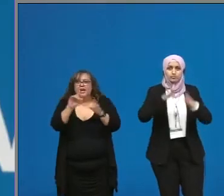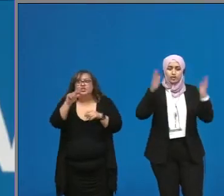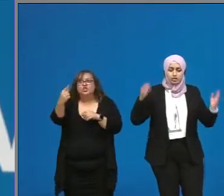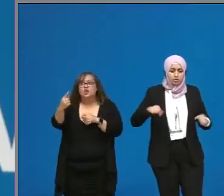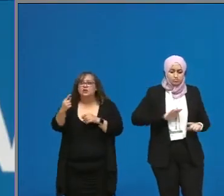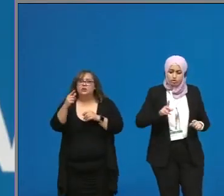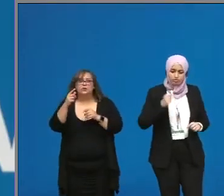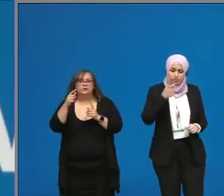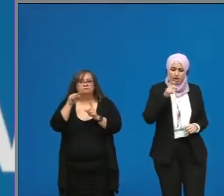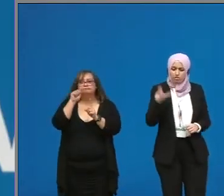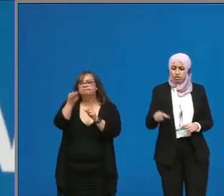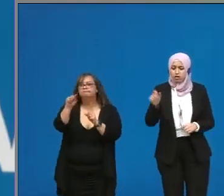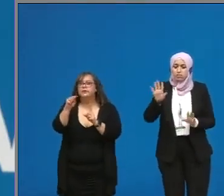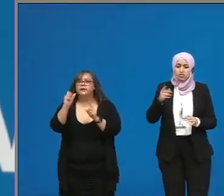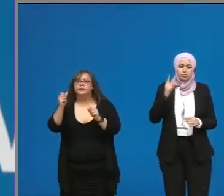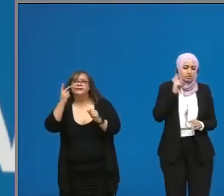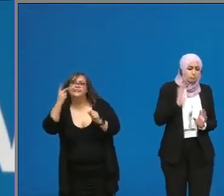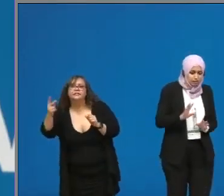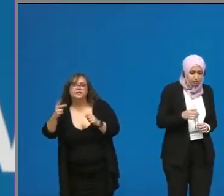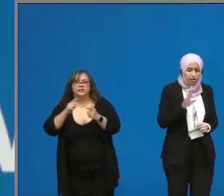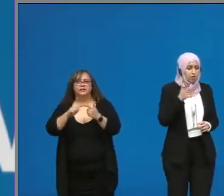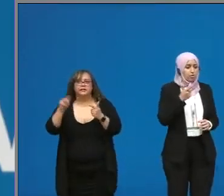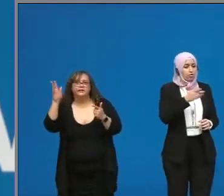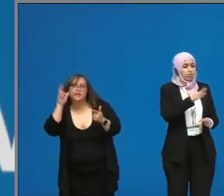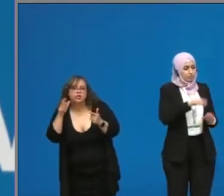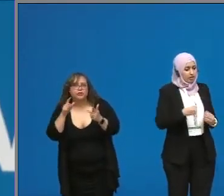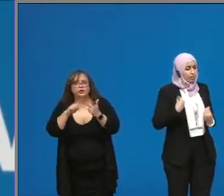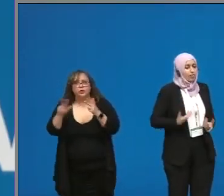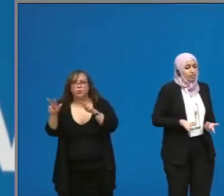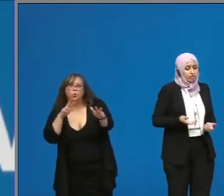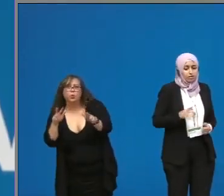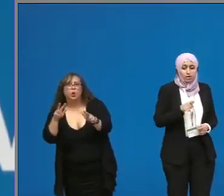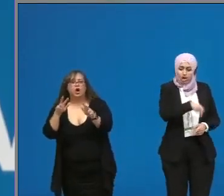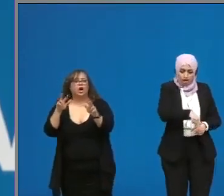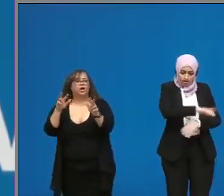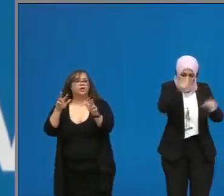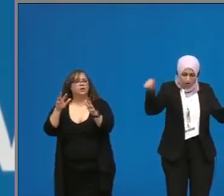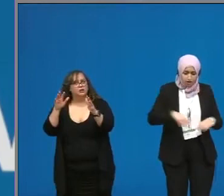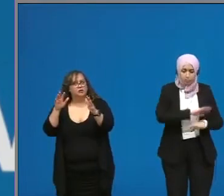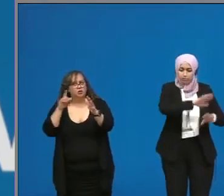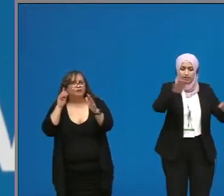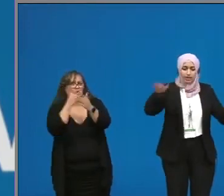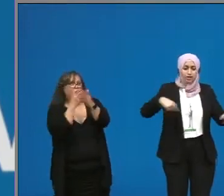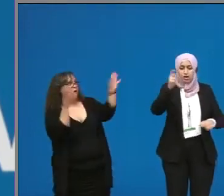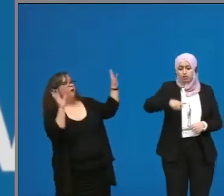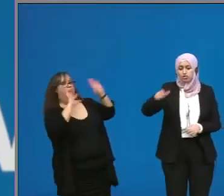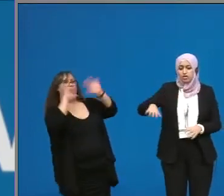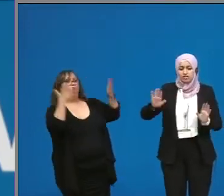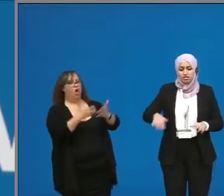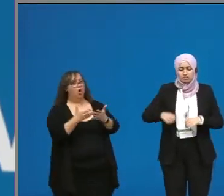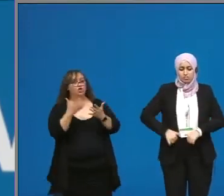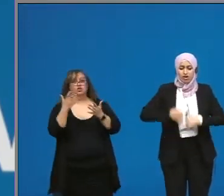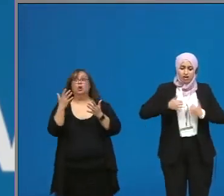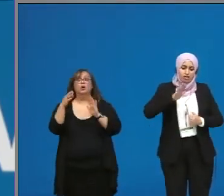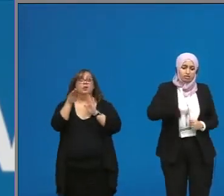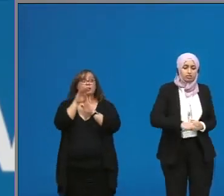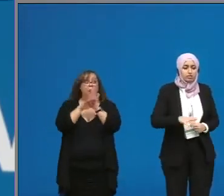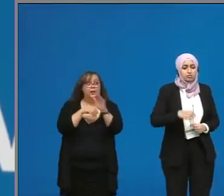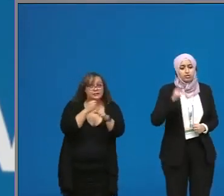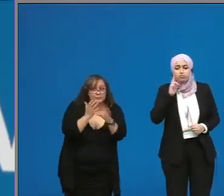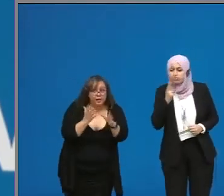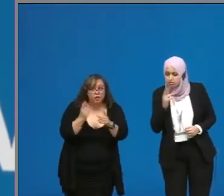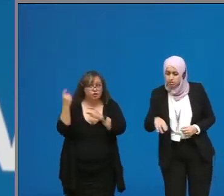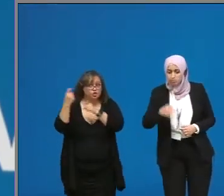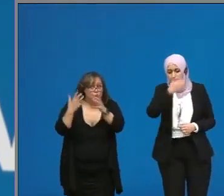with our technologies, with our governments, with our policymakers, with our donators. Let them hear this message. So help